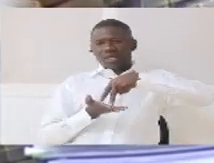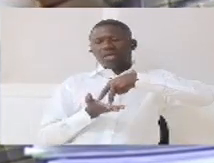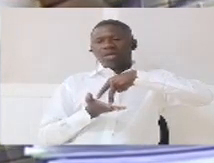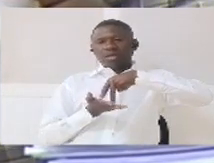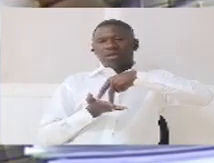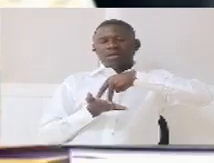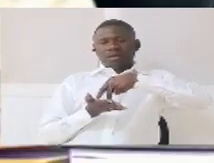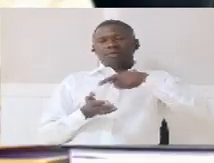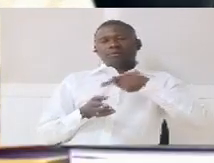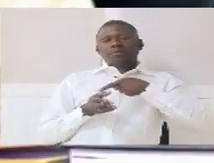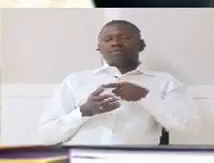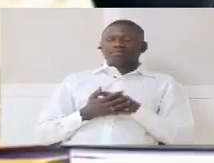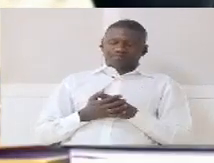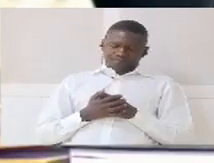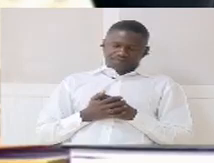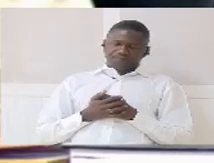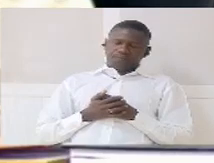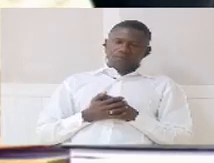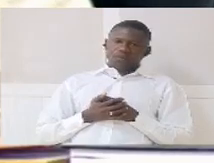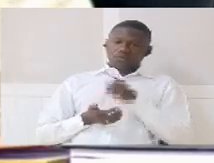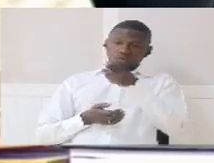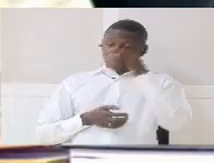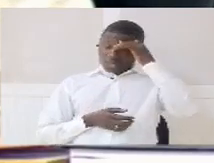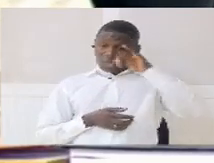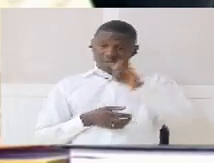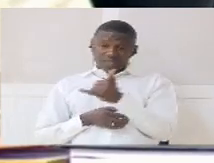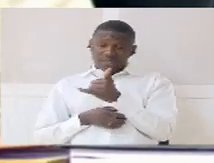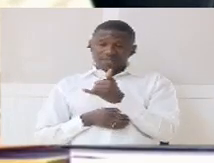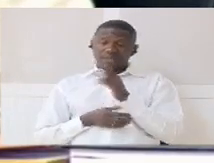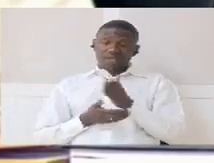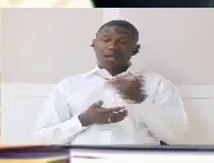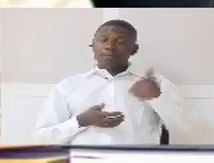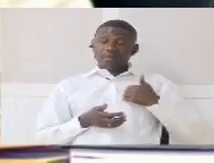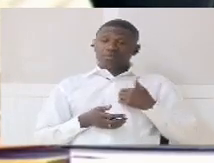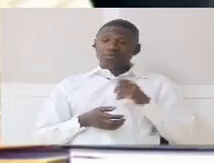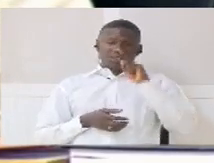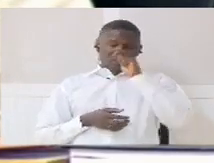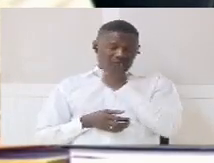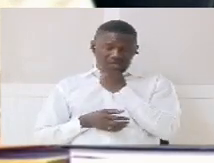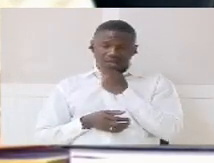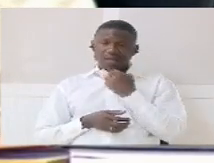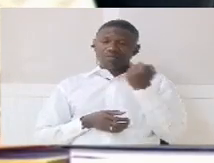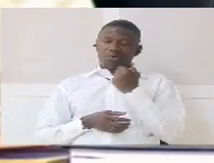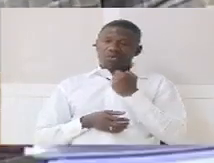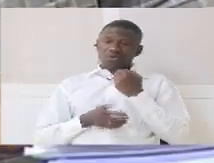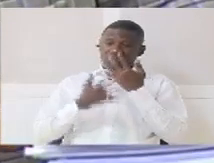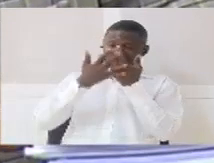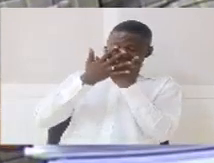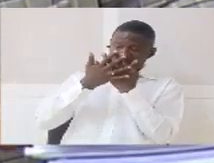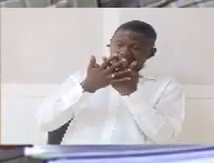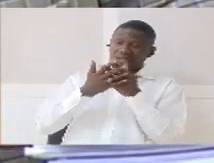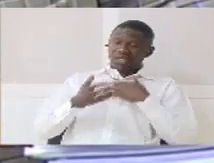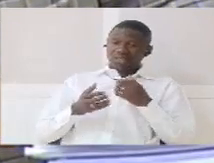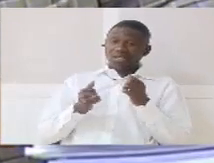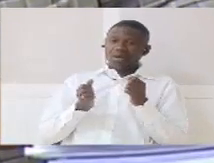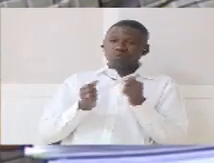dalilole akendi ifata. Would you agree that people have died in the prisons as a result of this condition, swelling of the